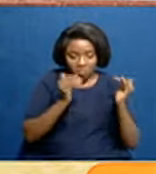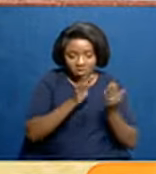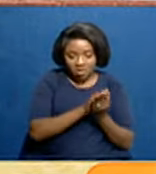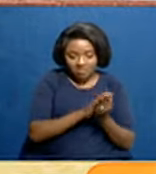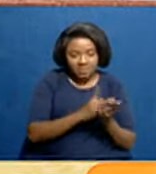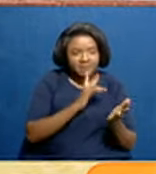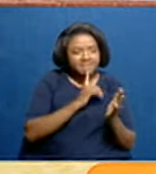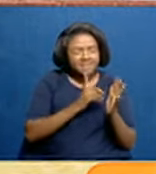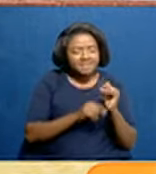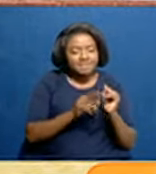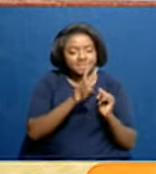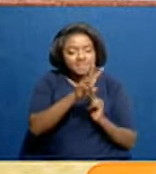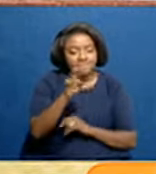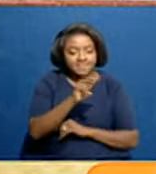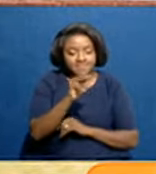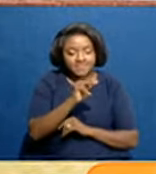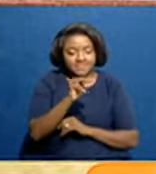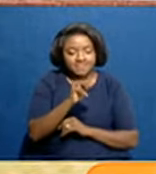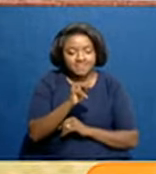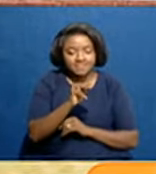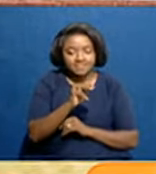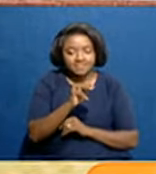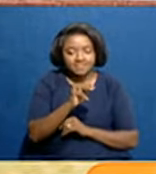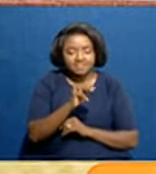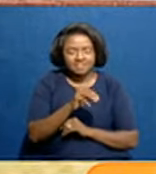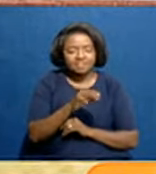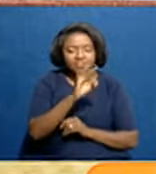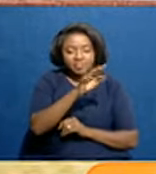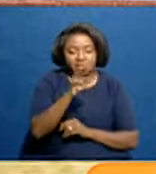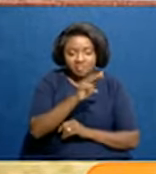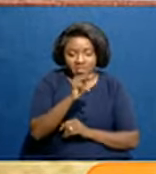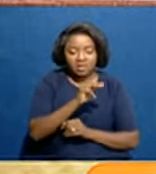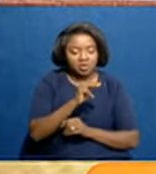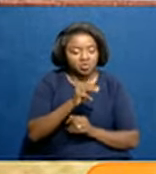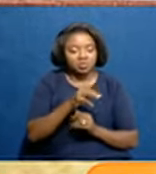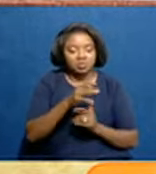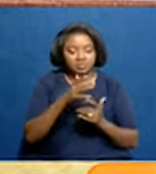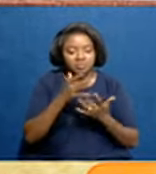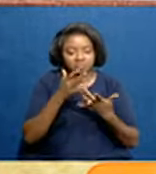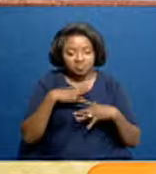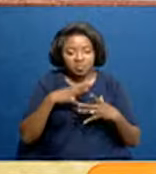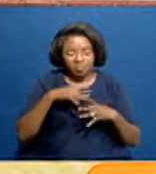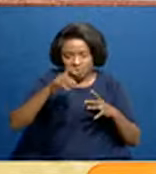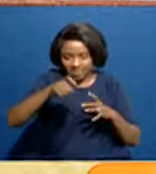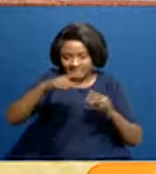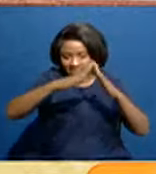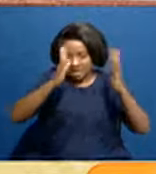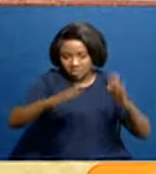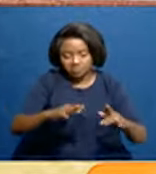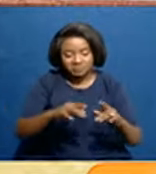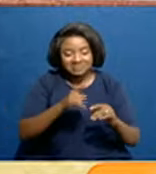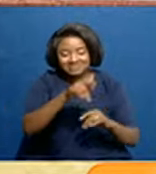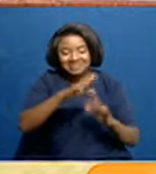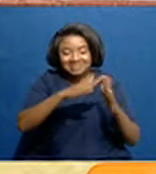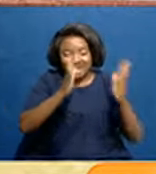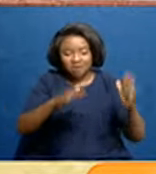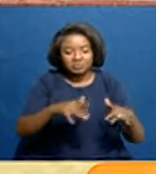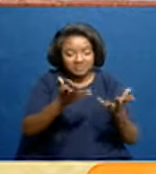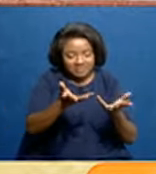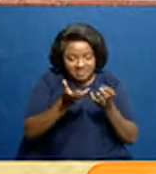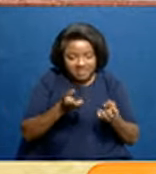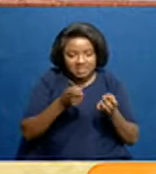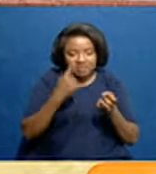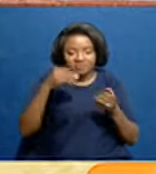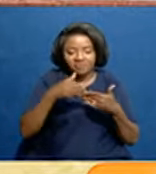was about 2 million units, about 3 million housing deficit in Kenya. Yeah. And every year, we are